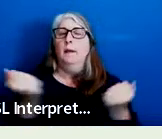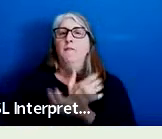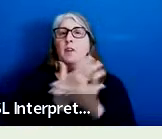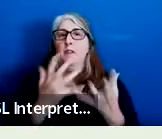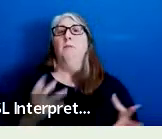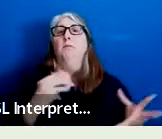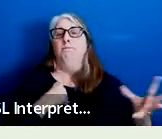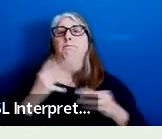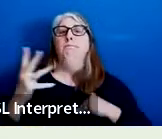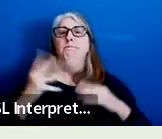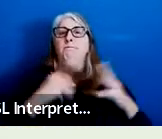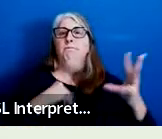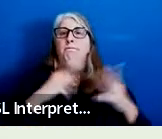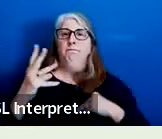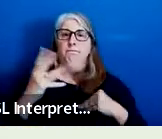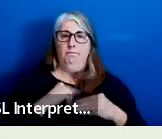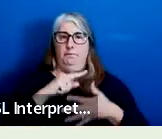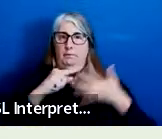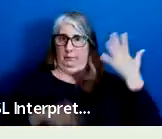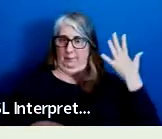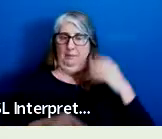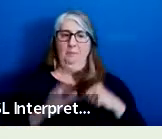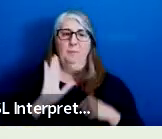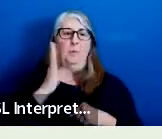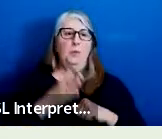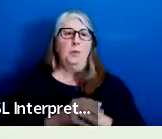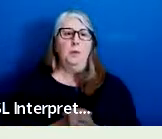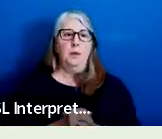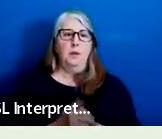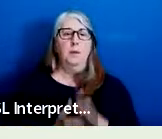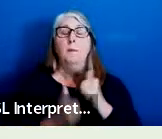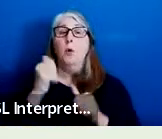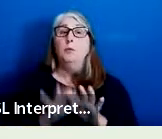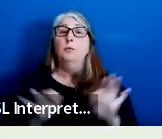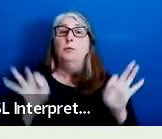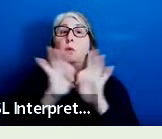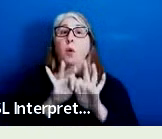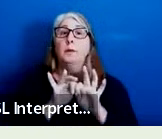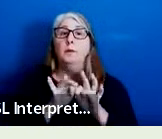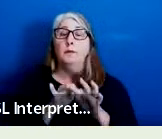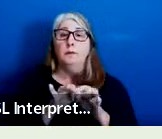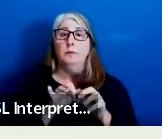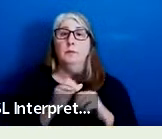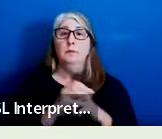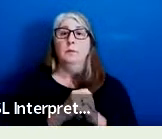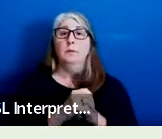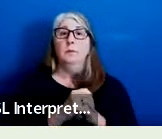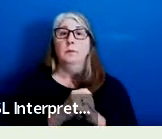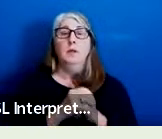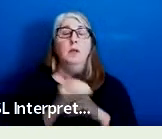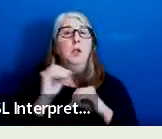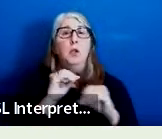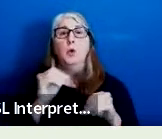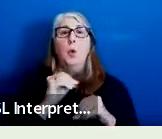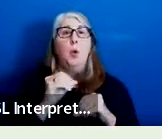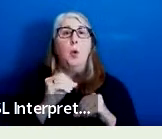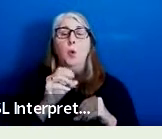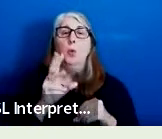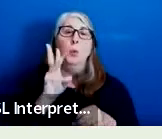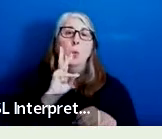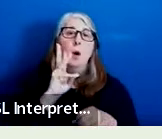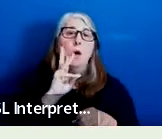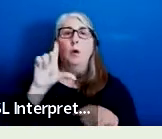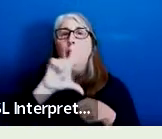accepted. The only thing that we really want to emphasize is no liquids. Liquids